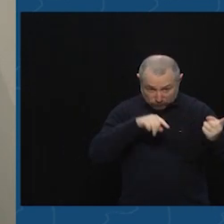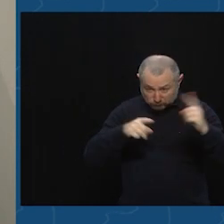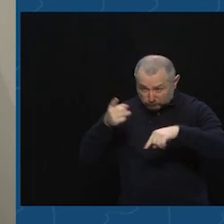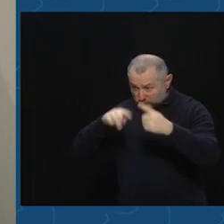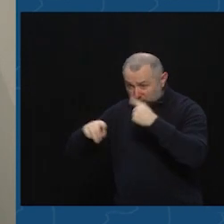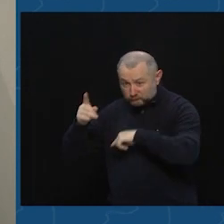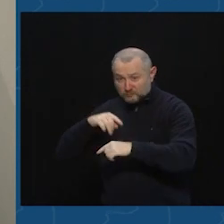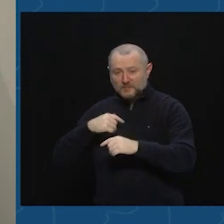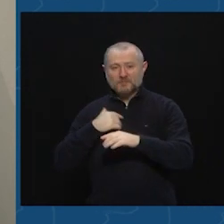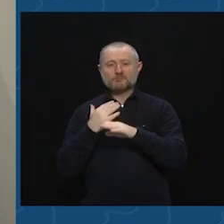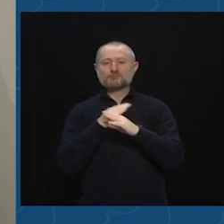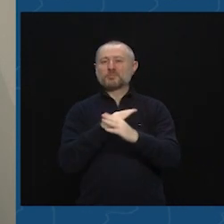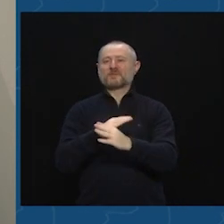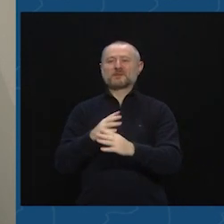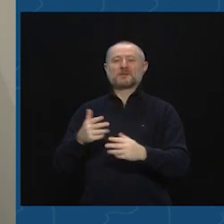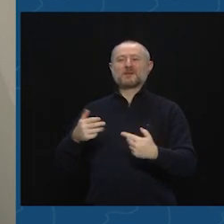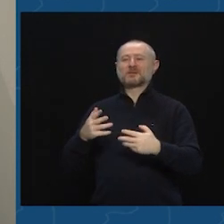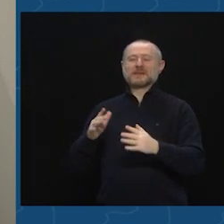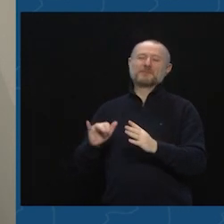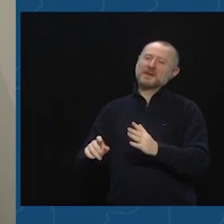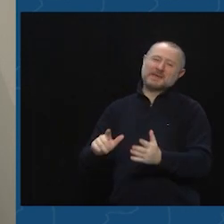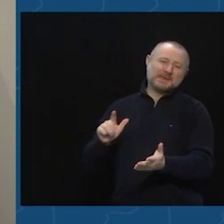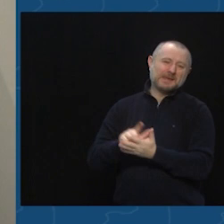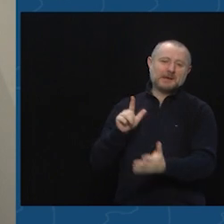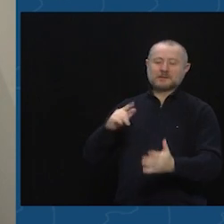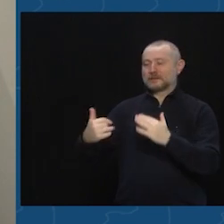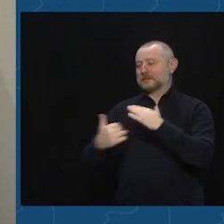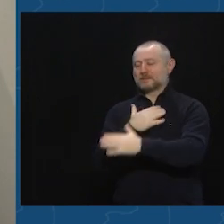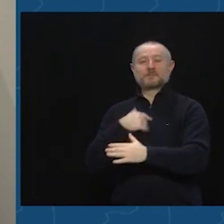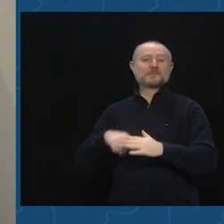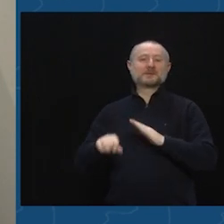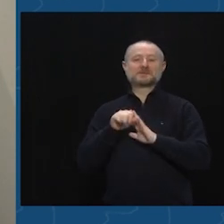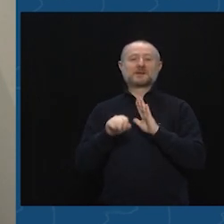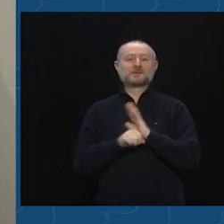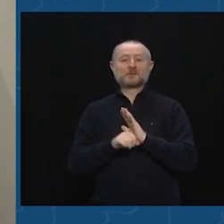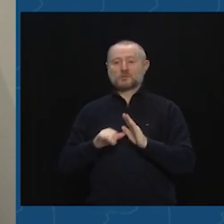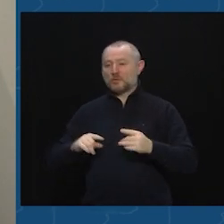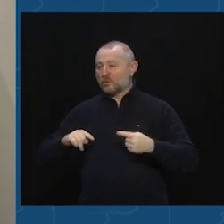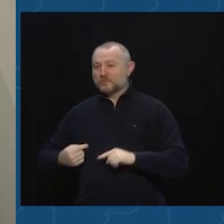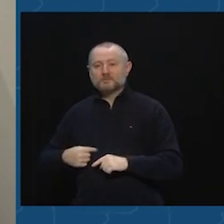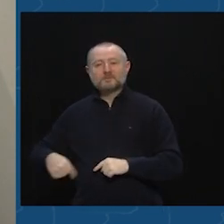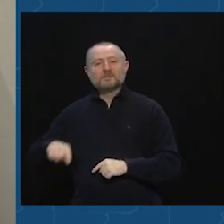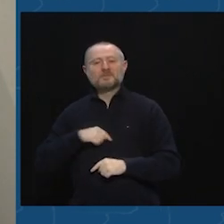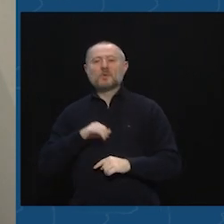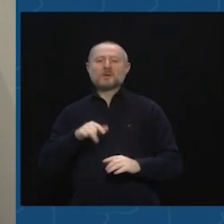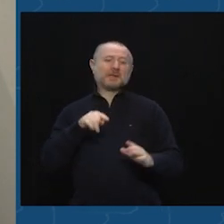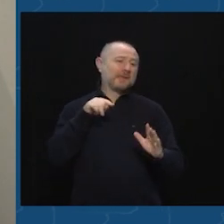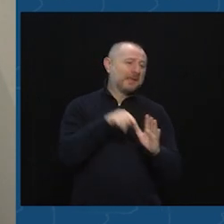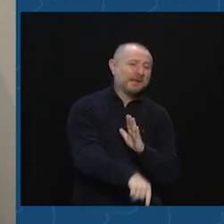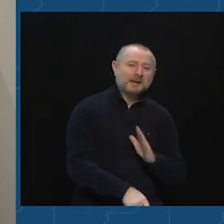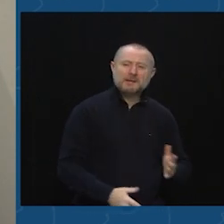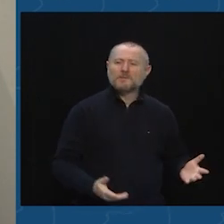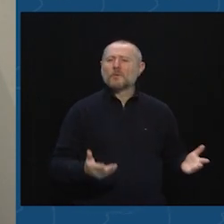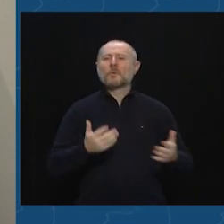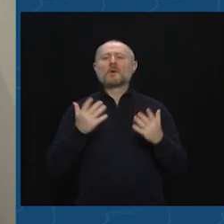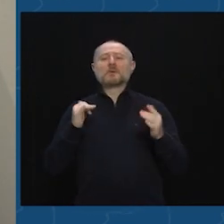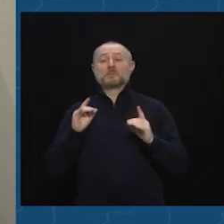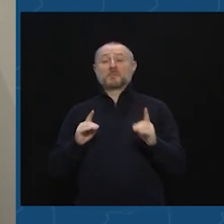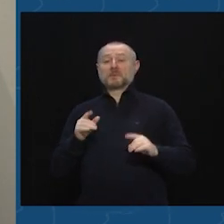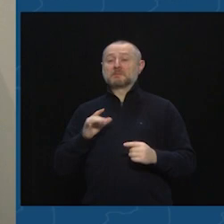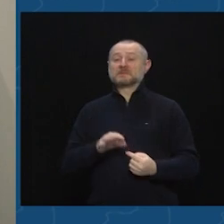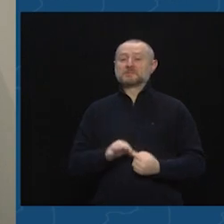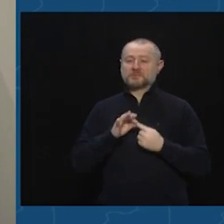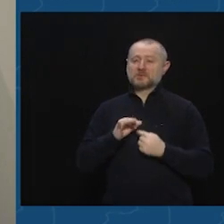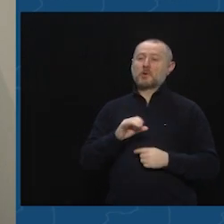individuals who are using them to do harm and worse, to cause the death of other individuals, particularly our law enforcement officers.